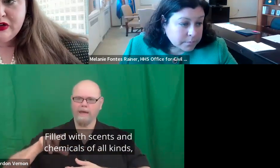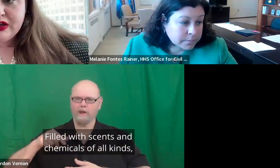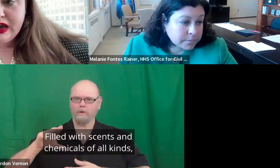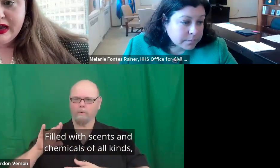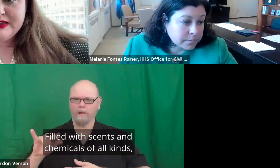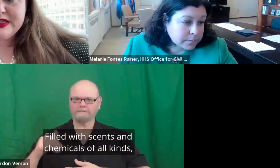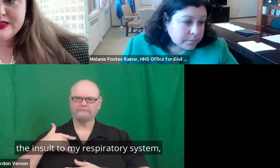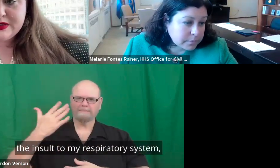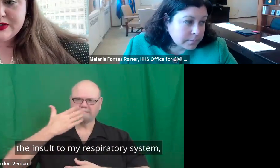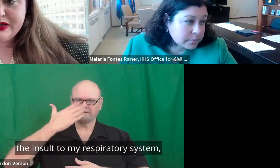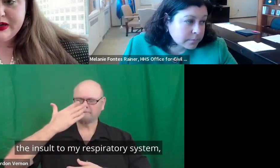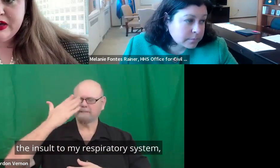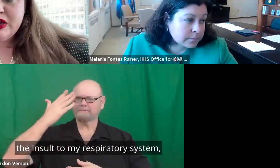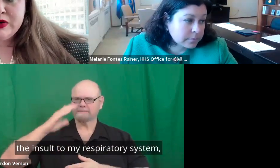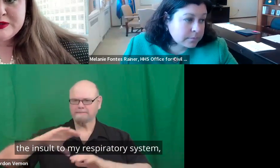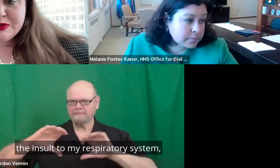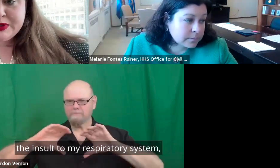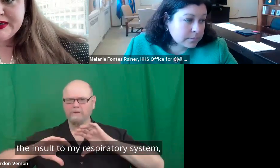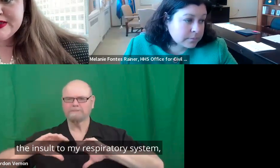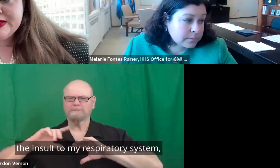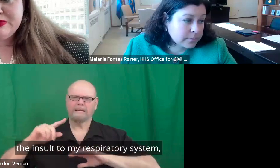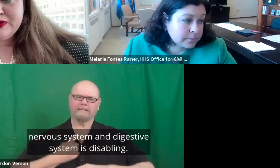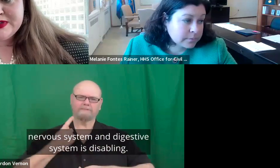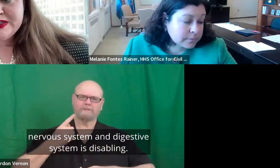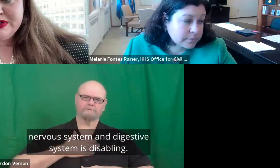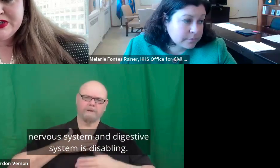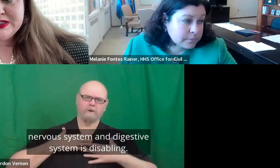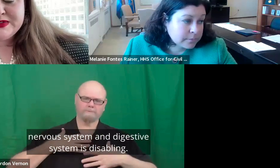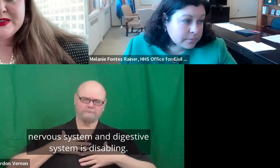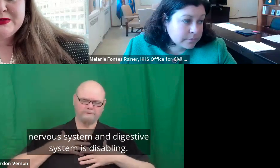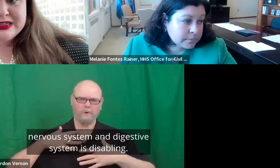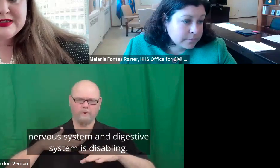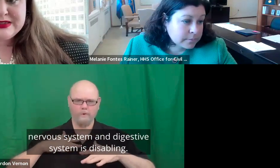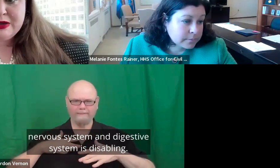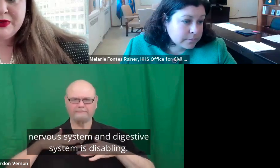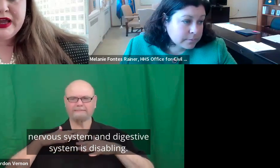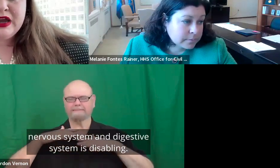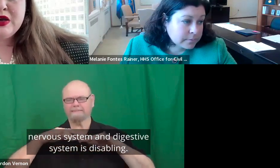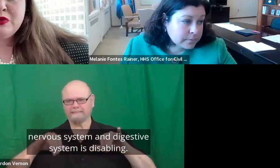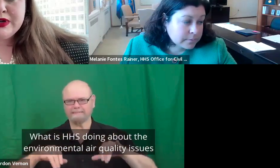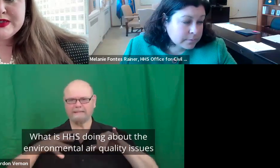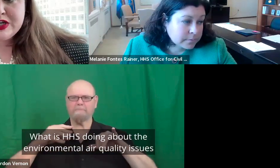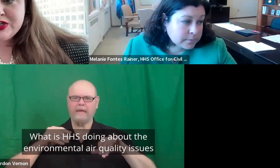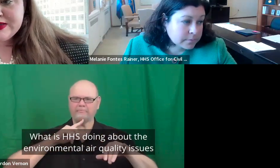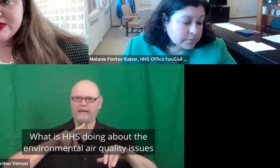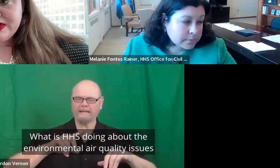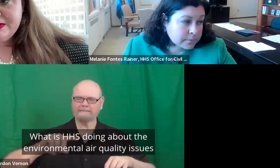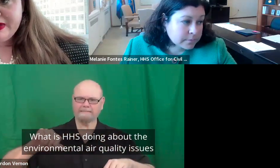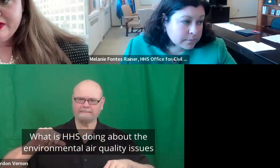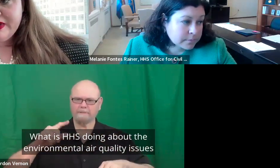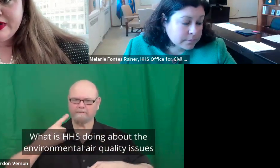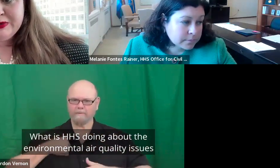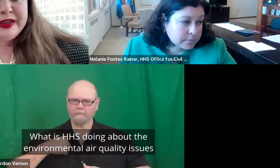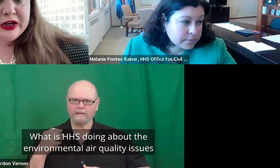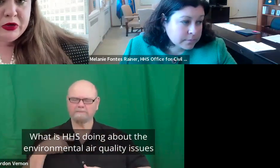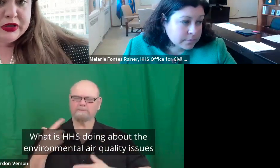of all kinds, the insult to my respiratory system, nervous system, and digestive system is disabling. What is HHS doing